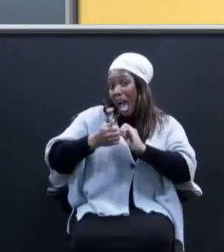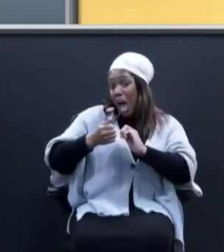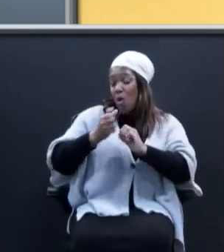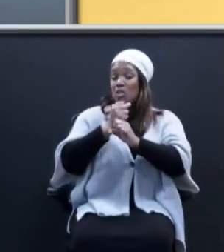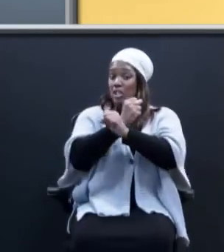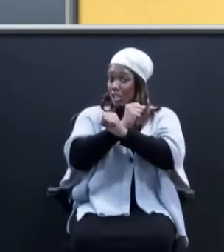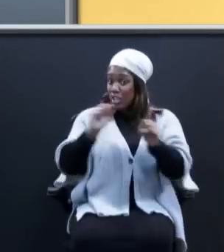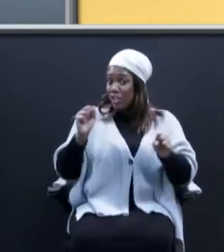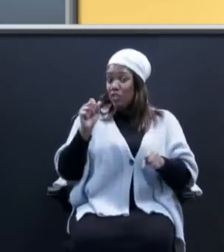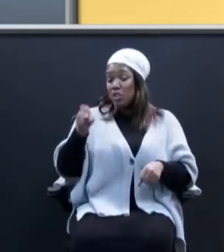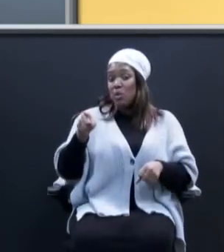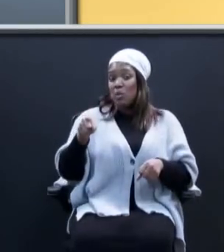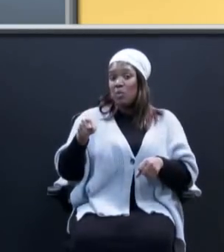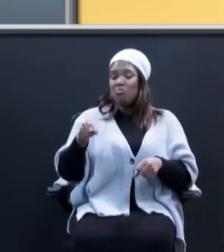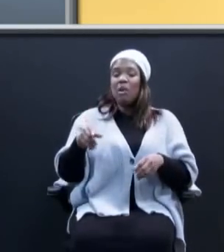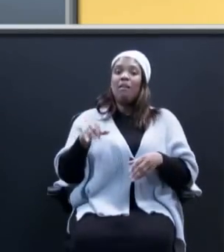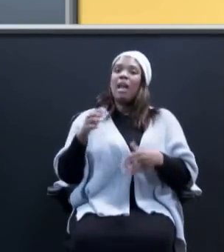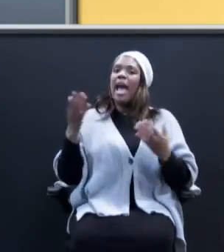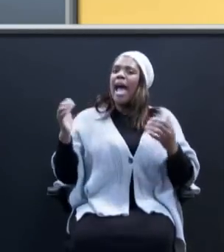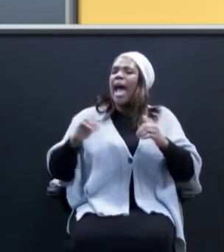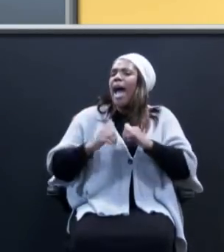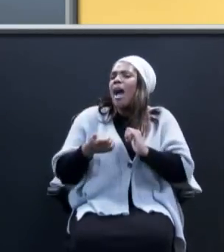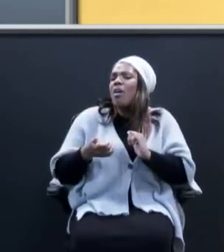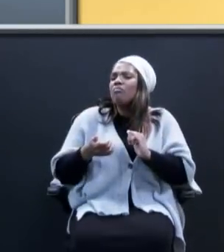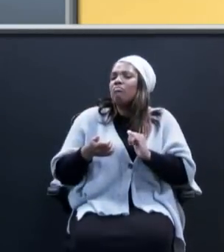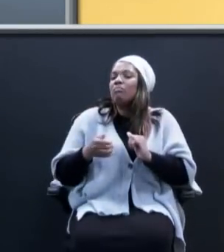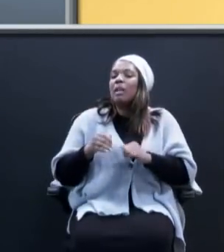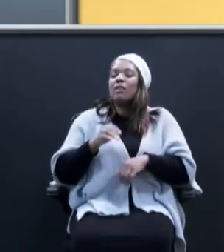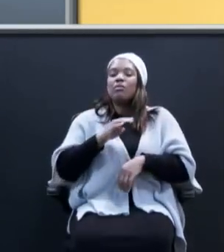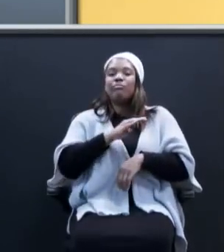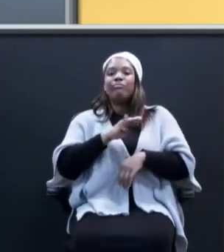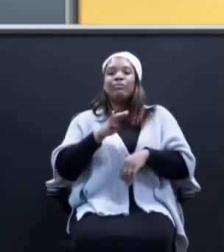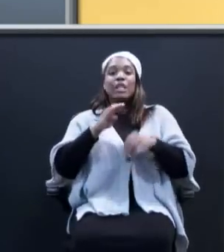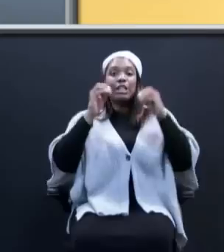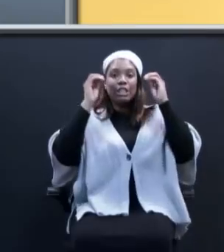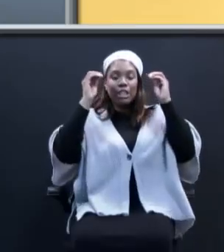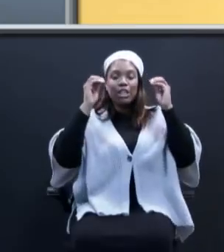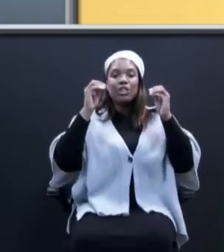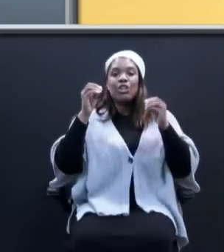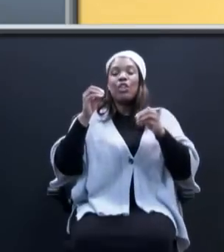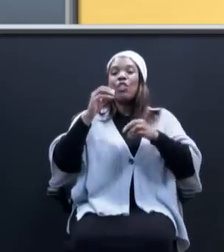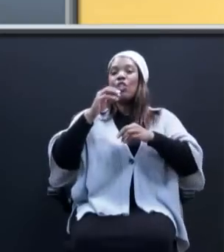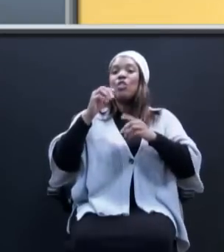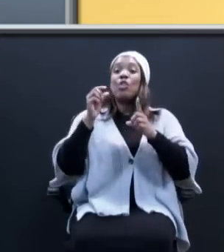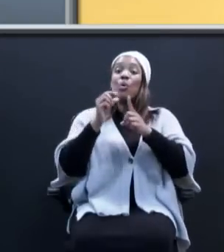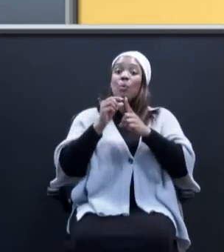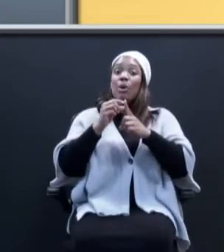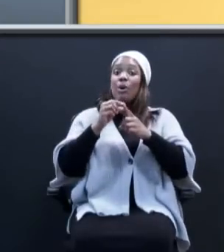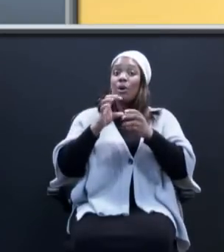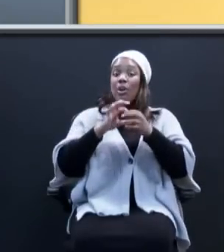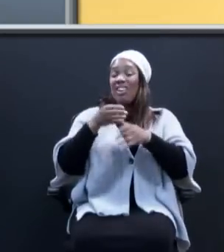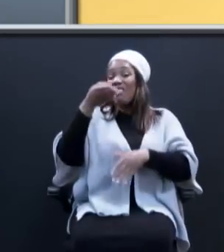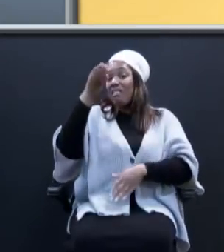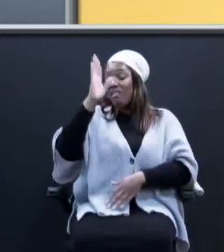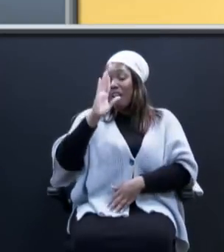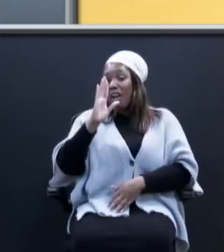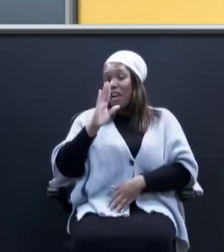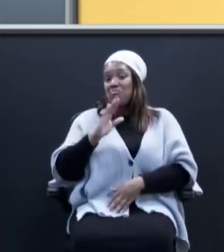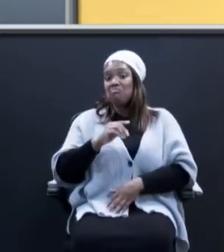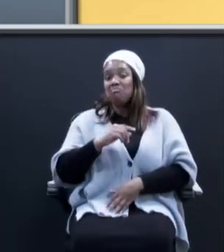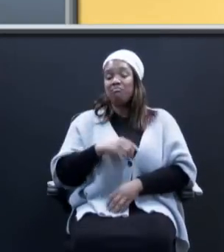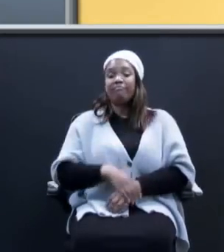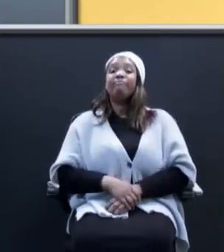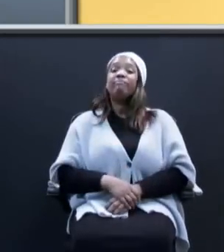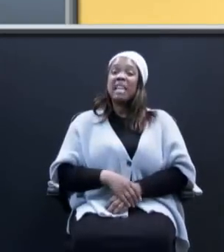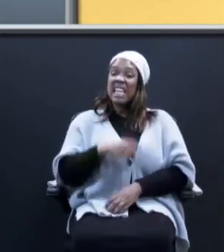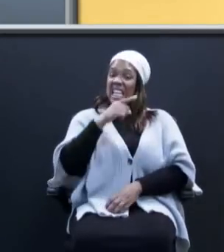by teaching the word of God. That's why I say all the time, I don't have no dog in this fight. I'm just going to